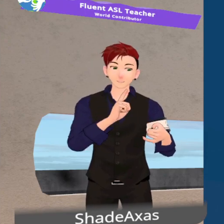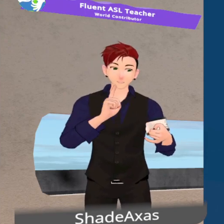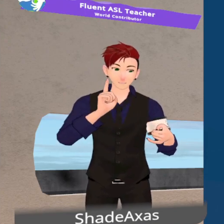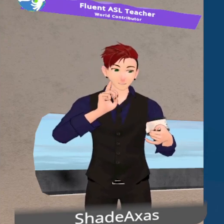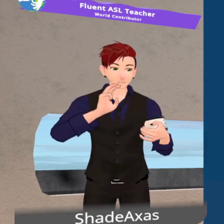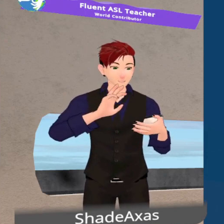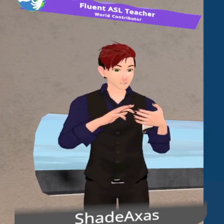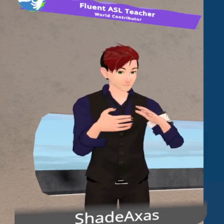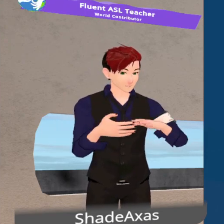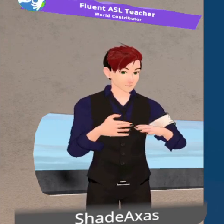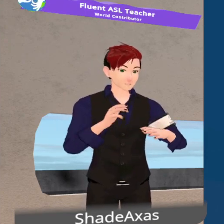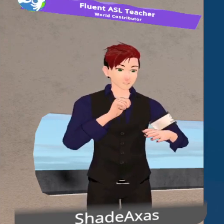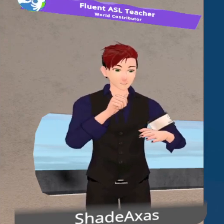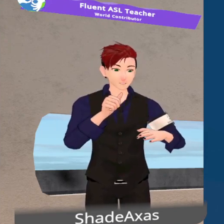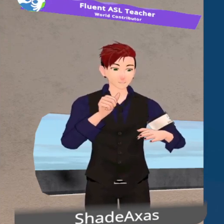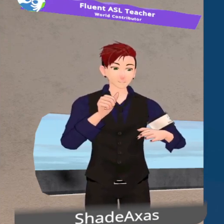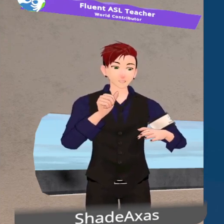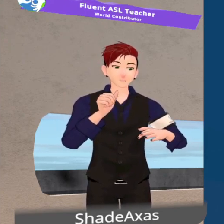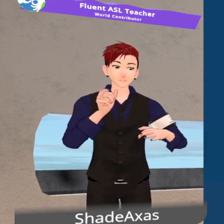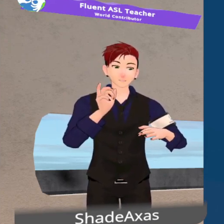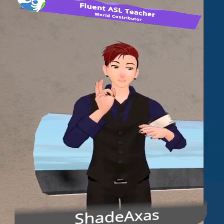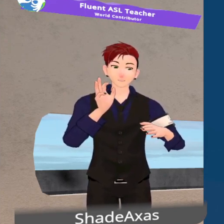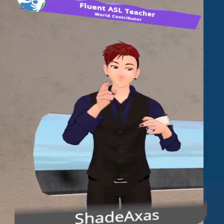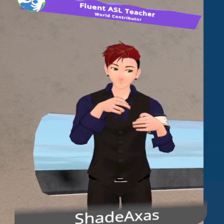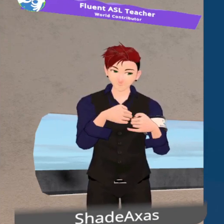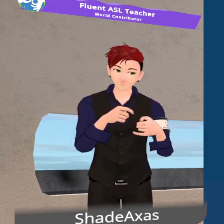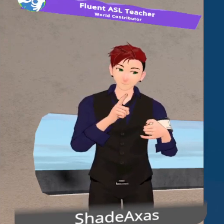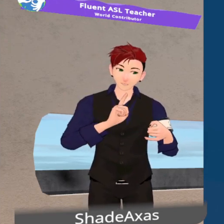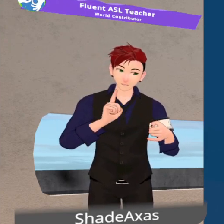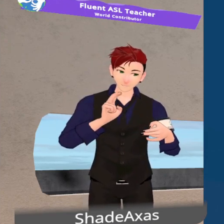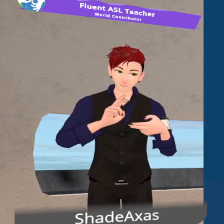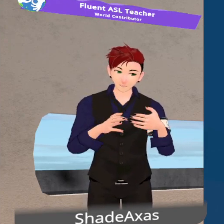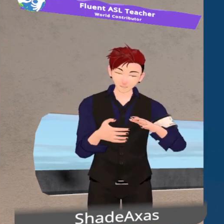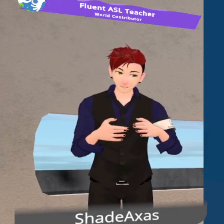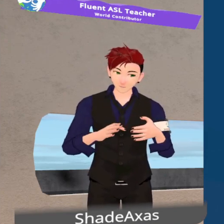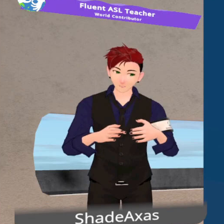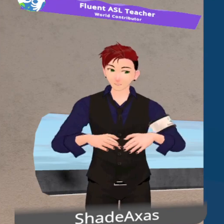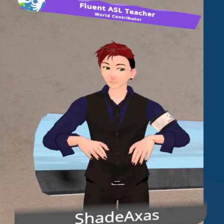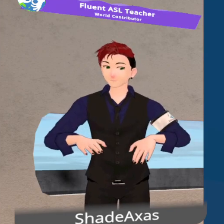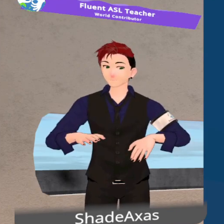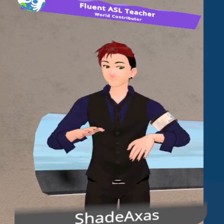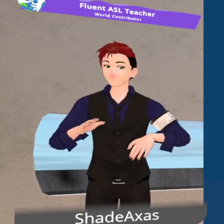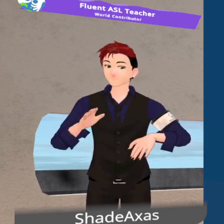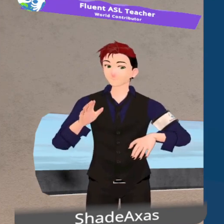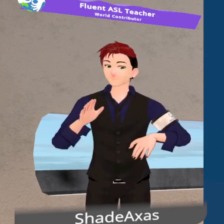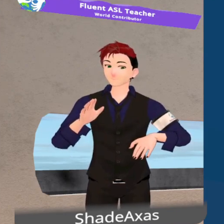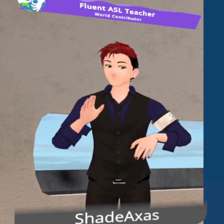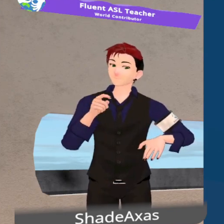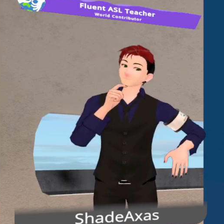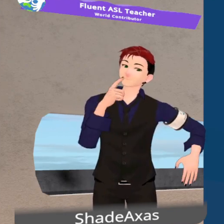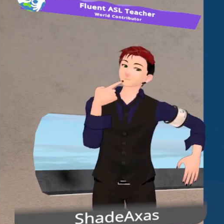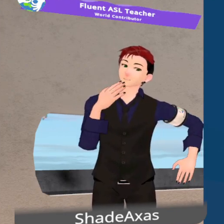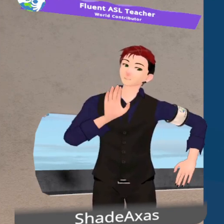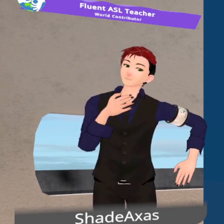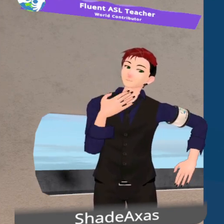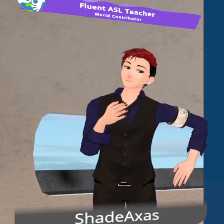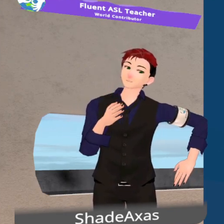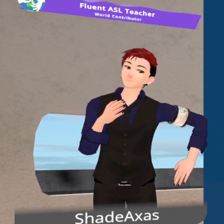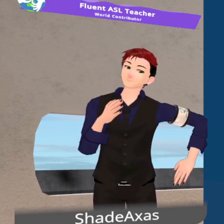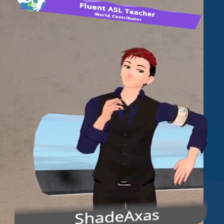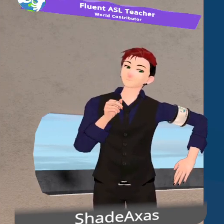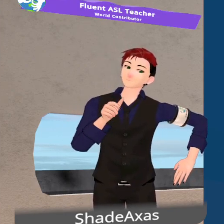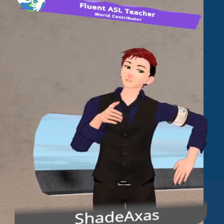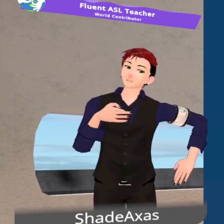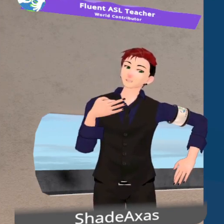being involved in deaf community and not being parts of the deaf community. I didn't say that very